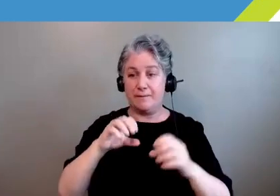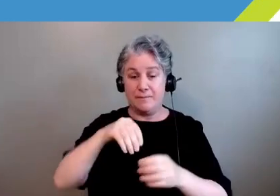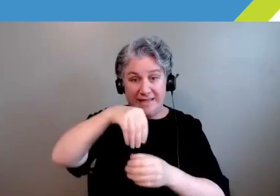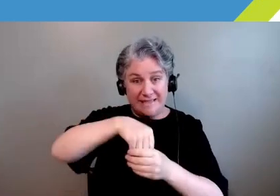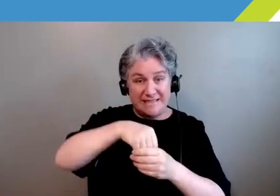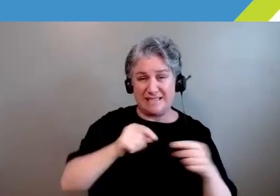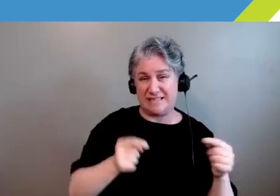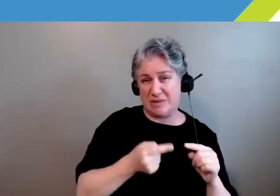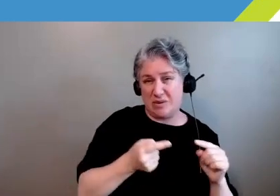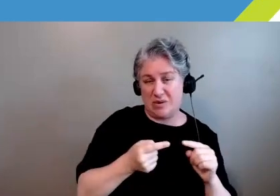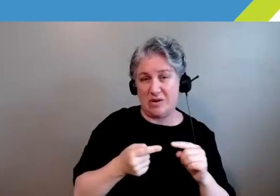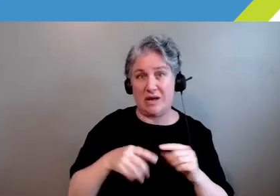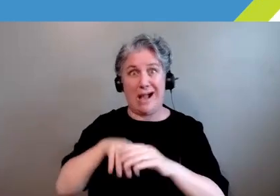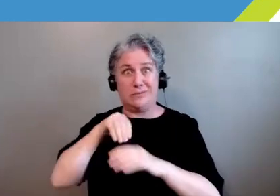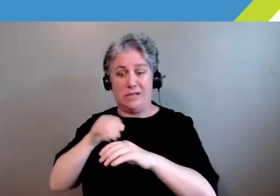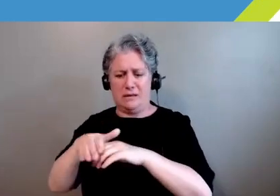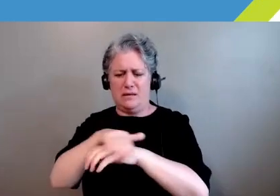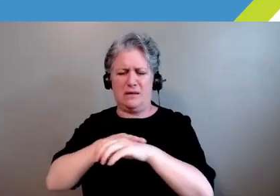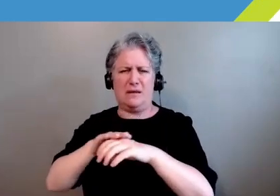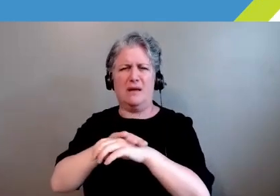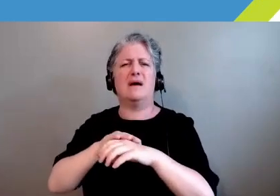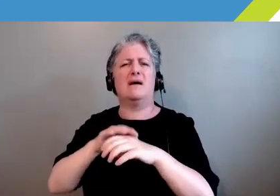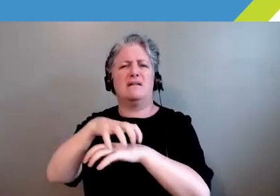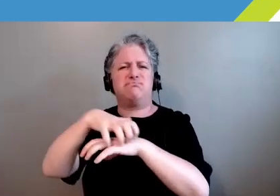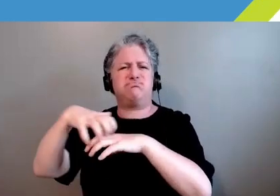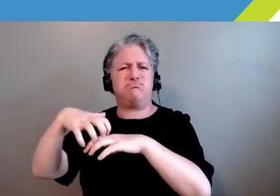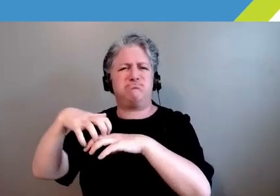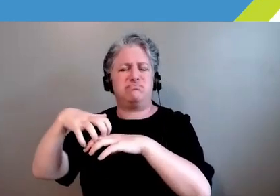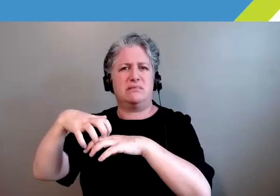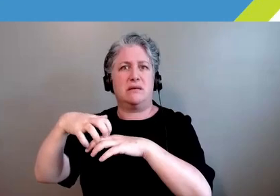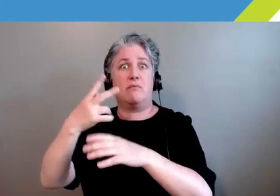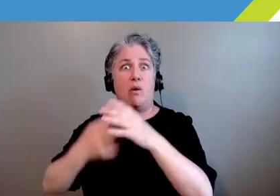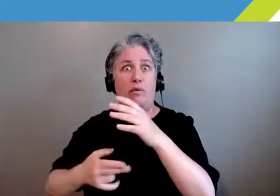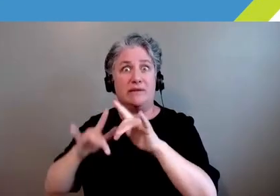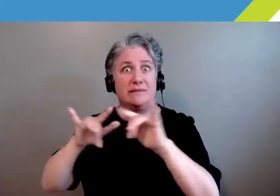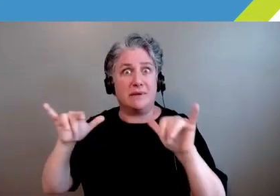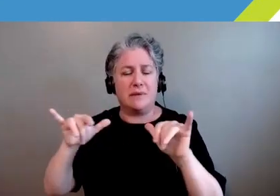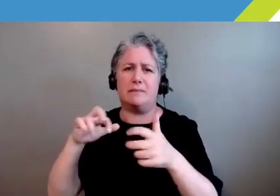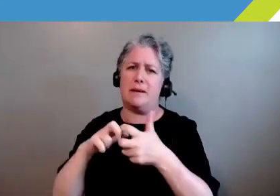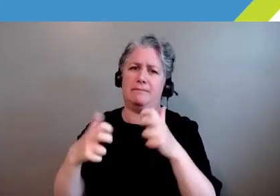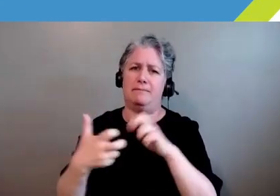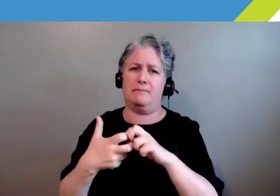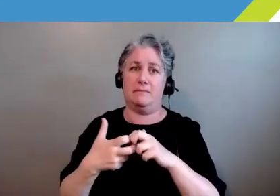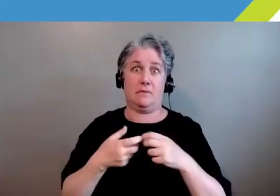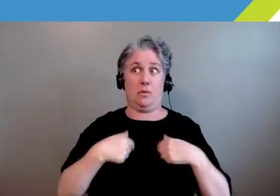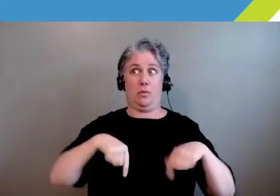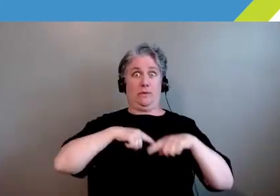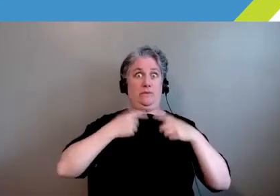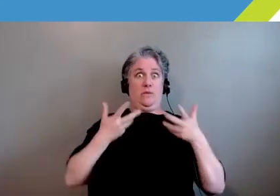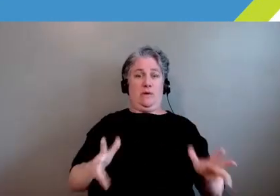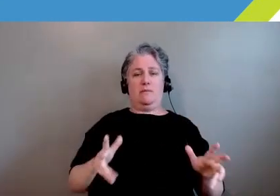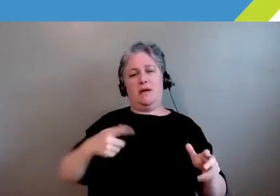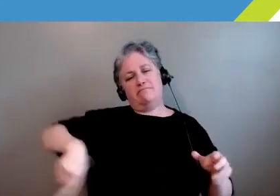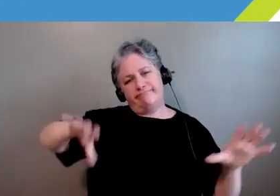really sore, and outside we've got scarring, okay? And that's a problem, okay? No one wants that problem, but it's a problem for us all to